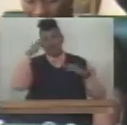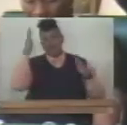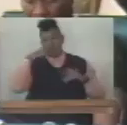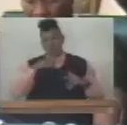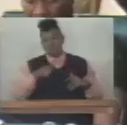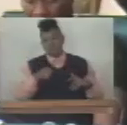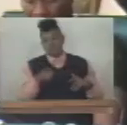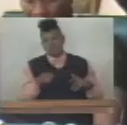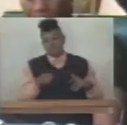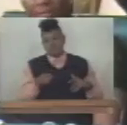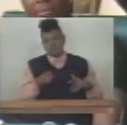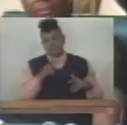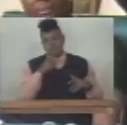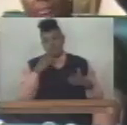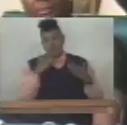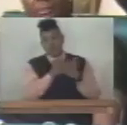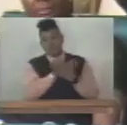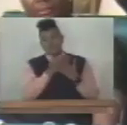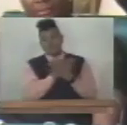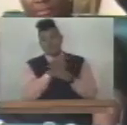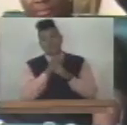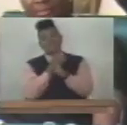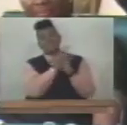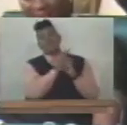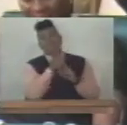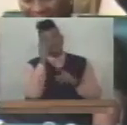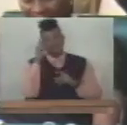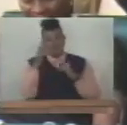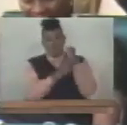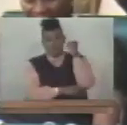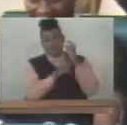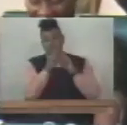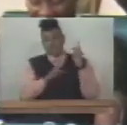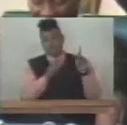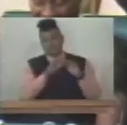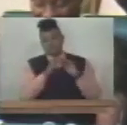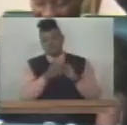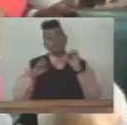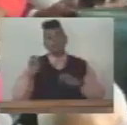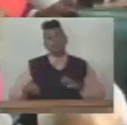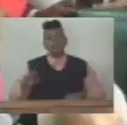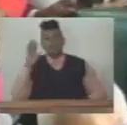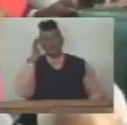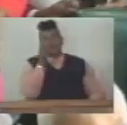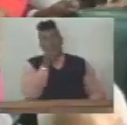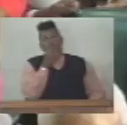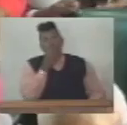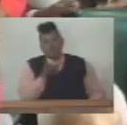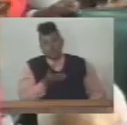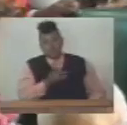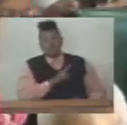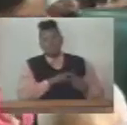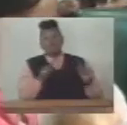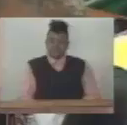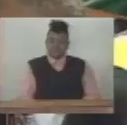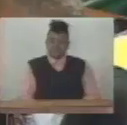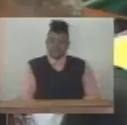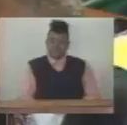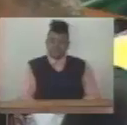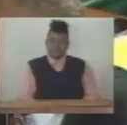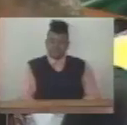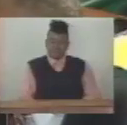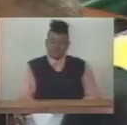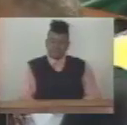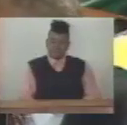is a new defender of the poor people of Jamaica. The current leader of the opposition recalled